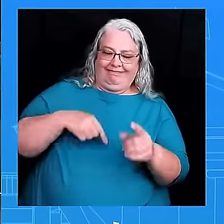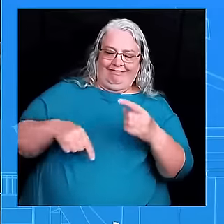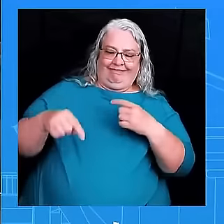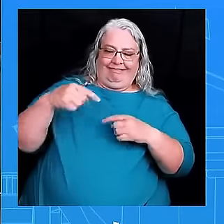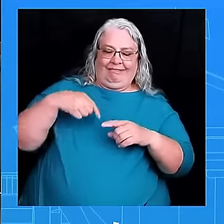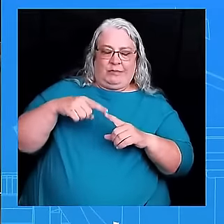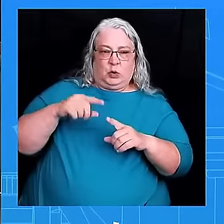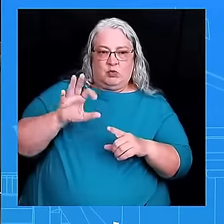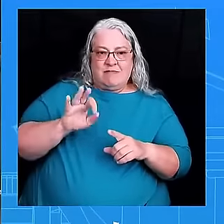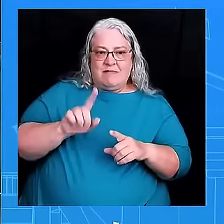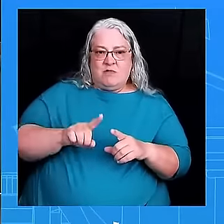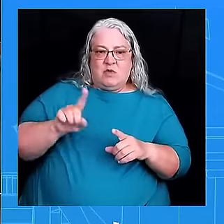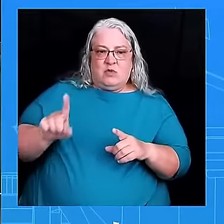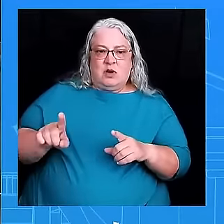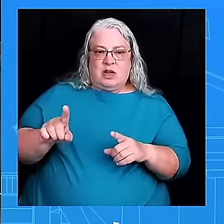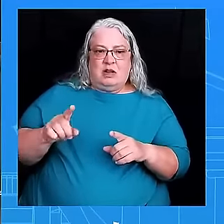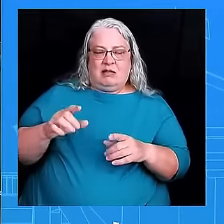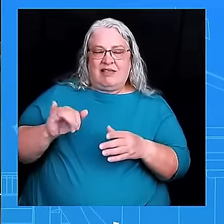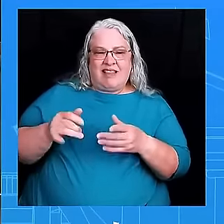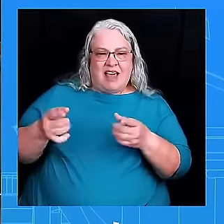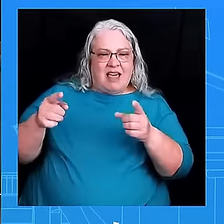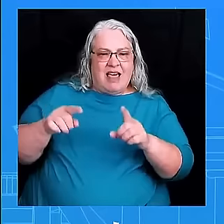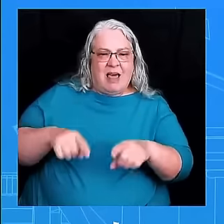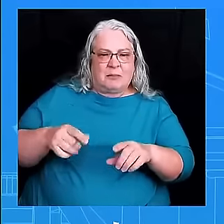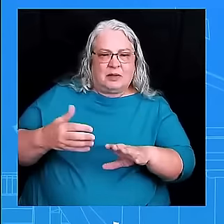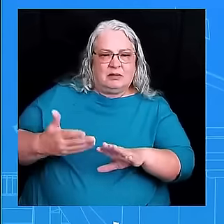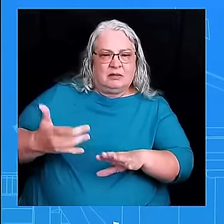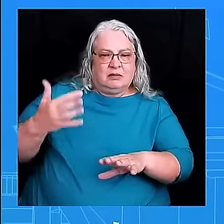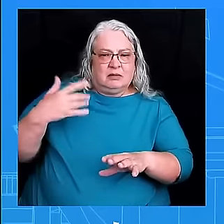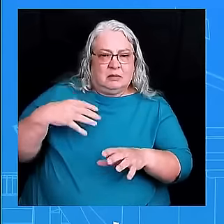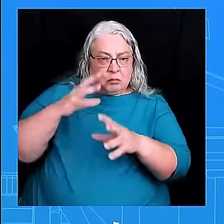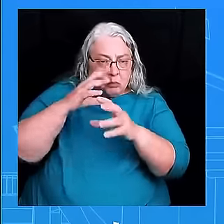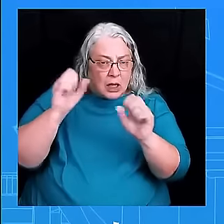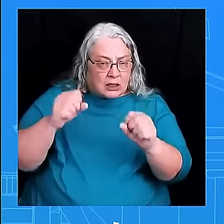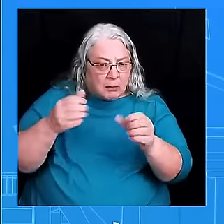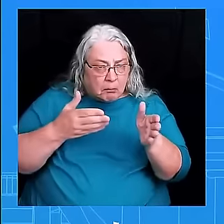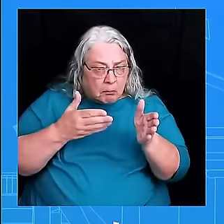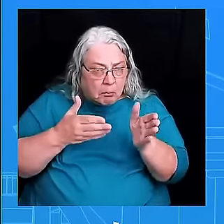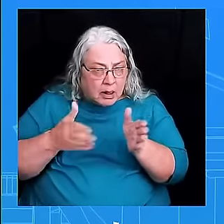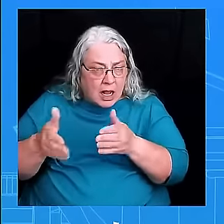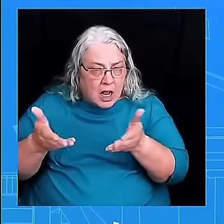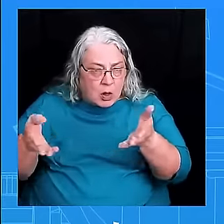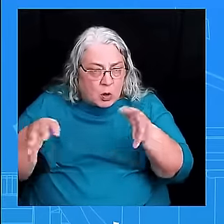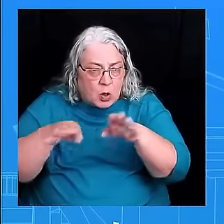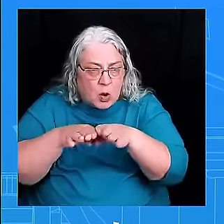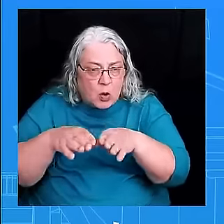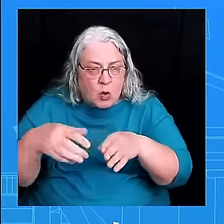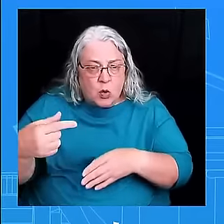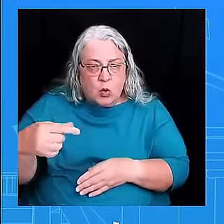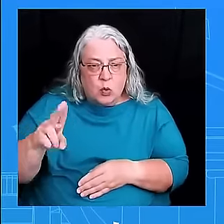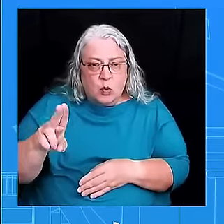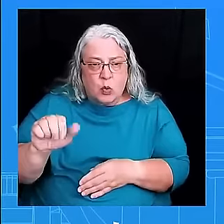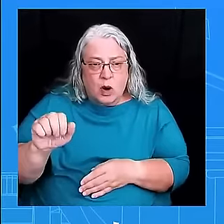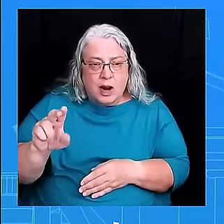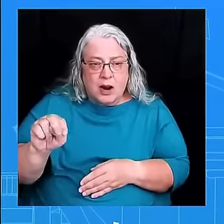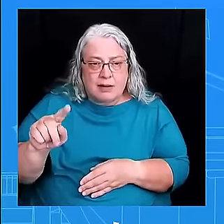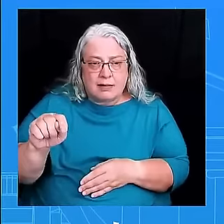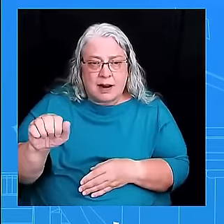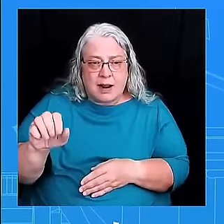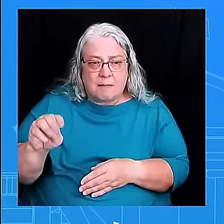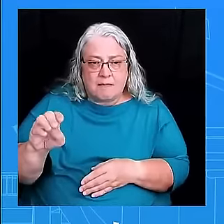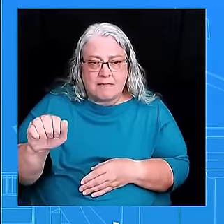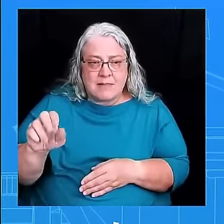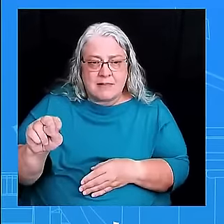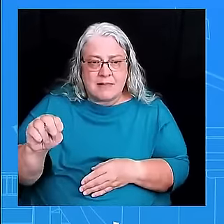realistic pathway to do that in the next 6 months? That's still something that the president wants to do and get done. As far as a timeline, don't